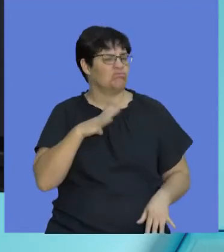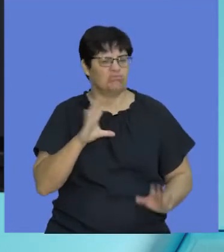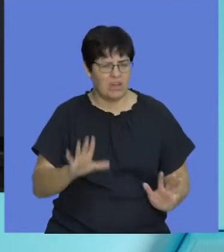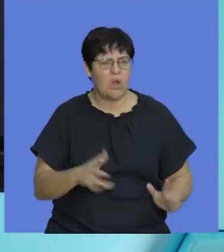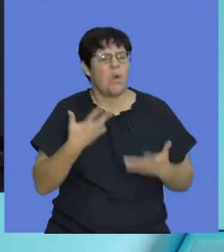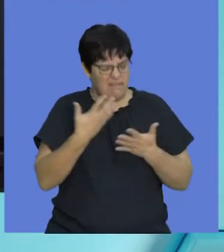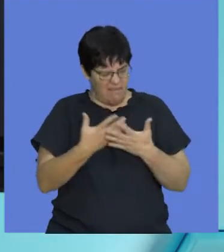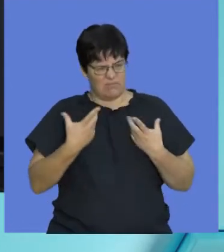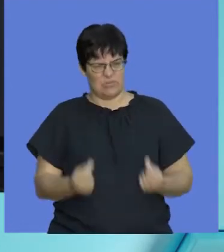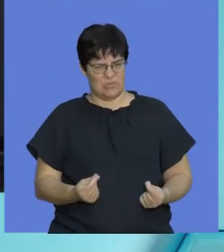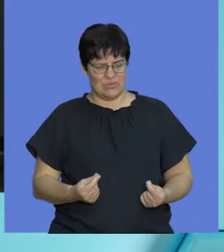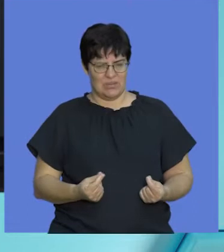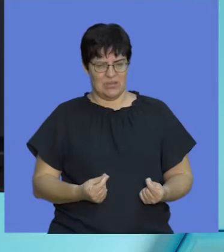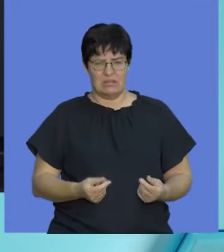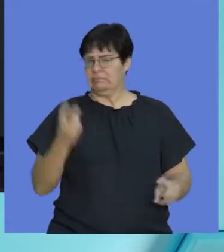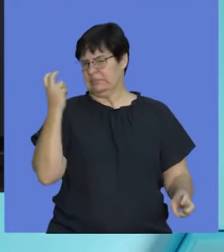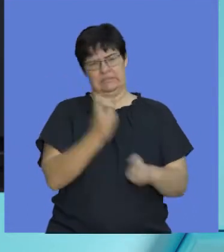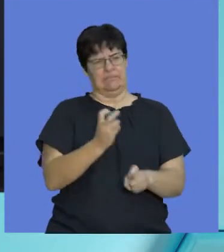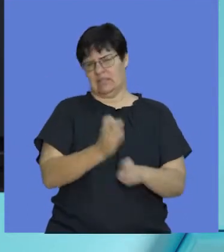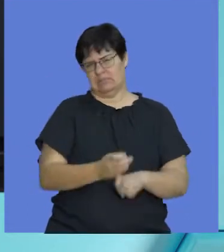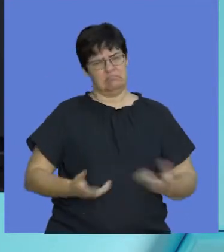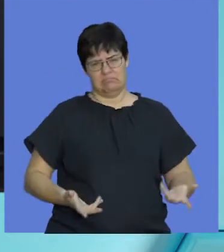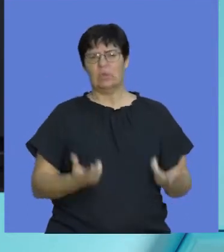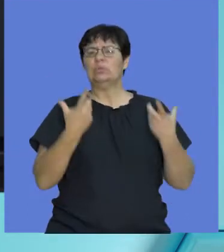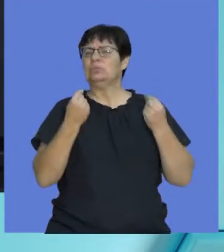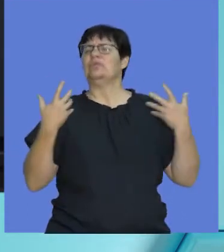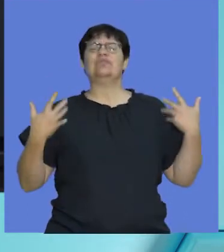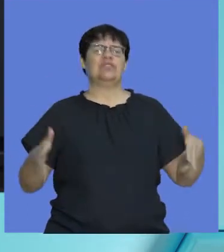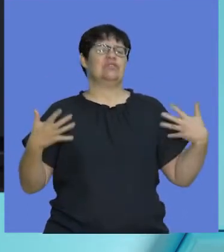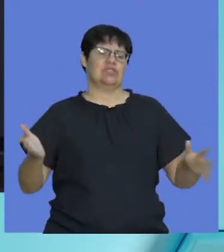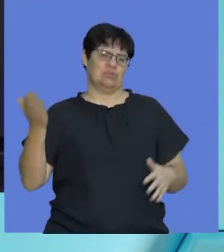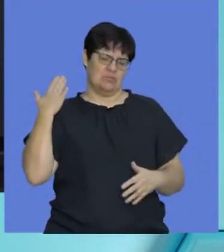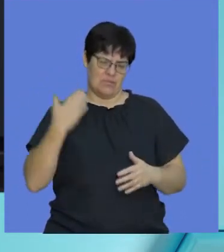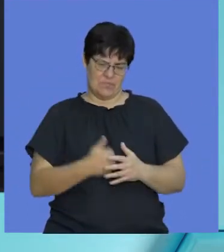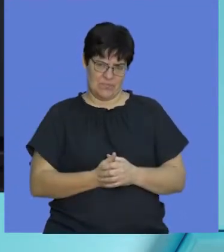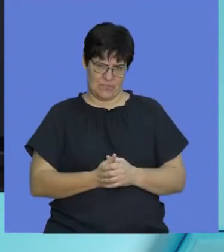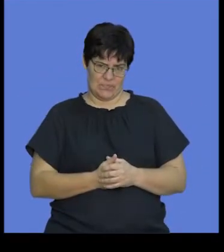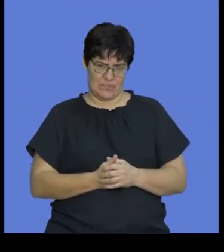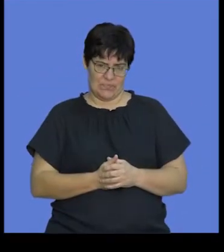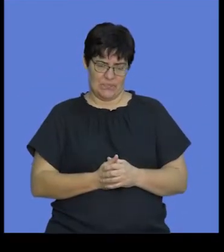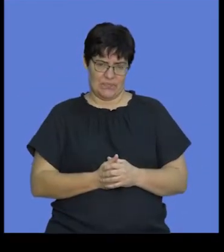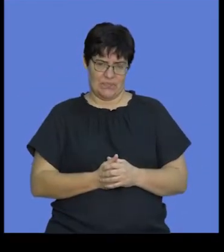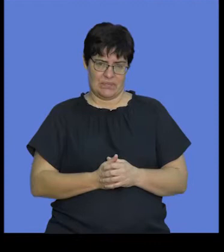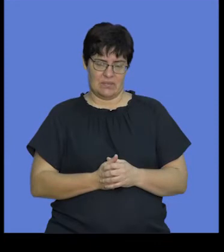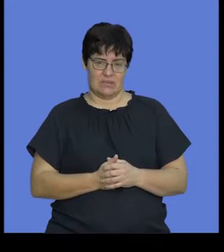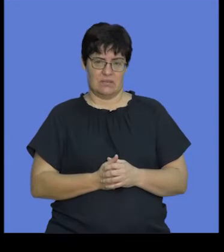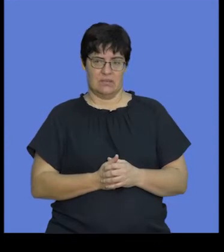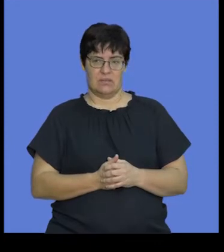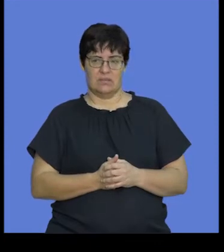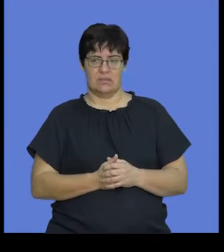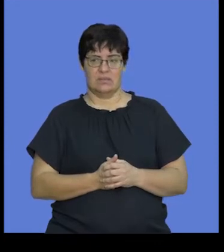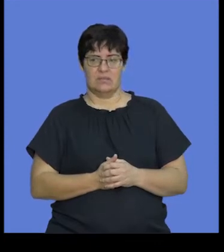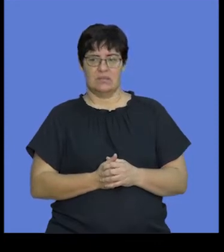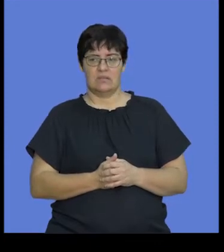right. We can do this. It's not that difficult. You've done vector diagrams before. All right,